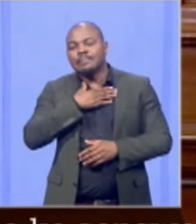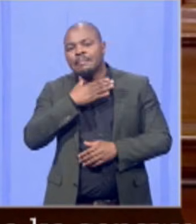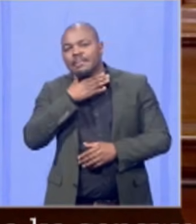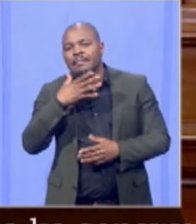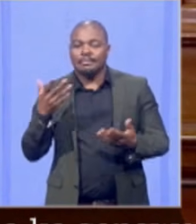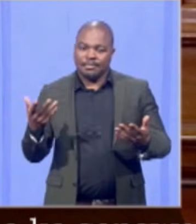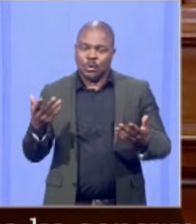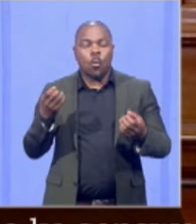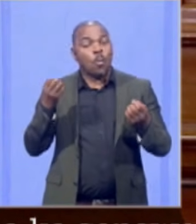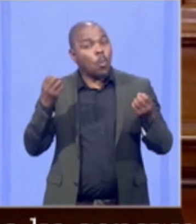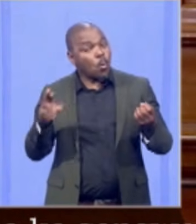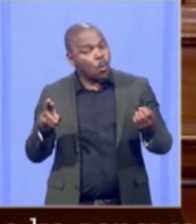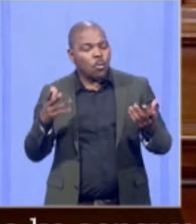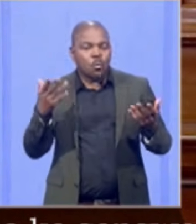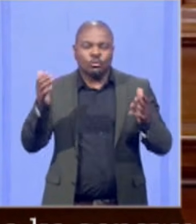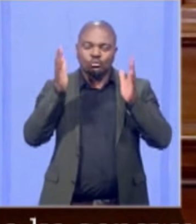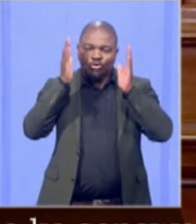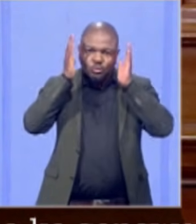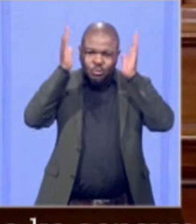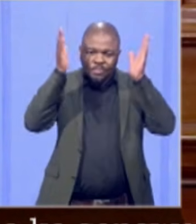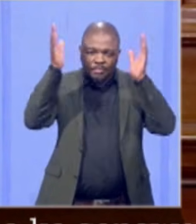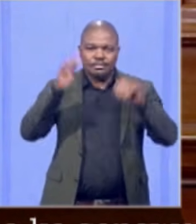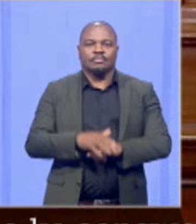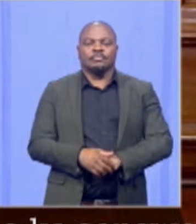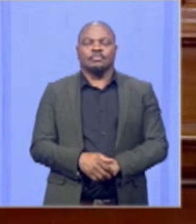isiNdebele, or isiSwati.